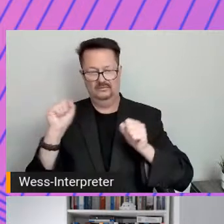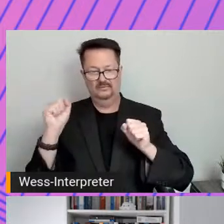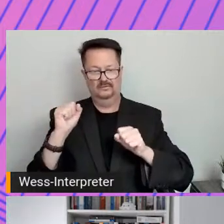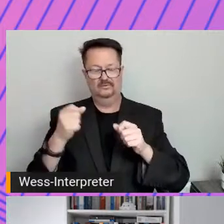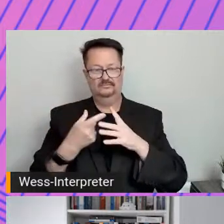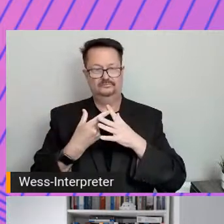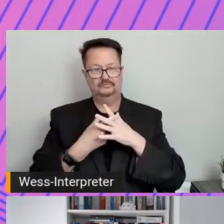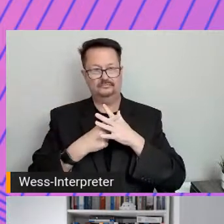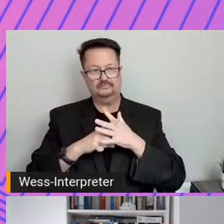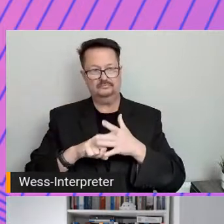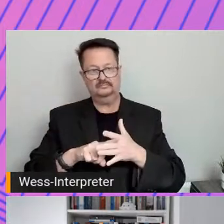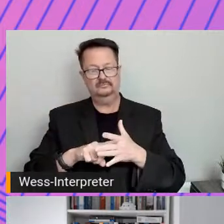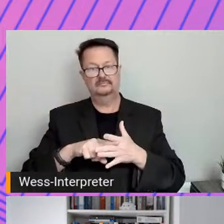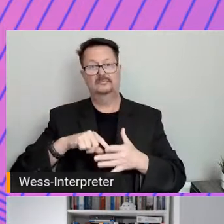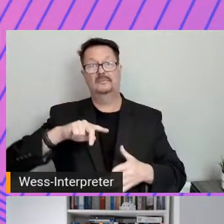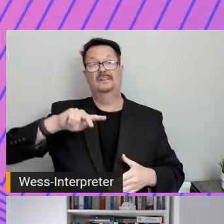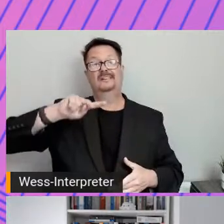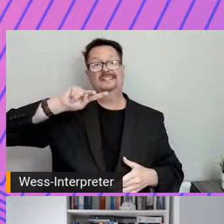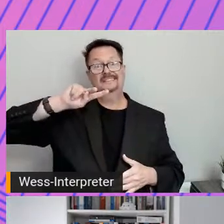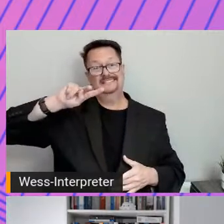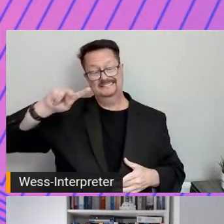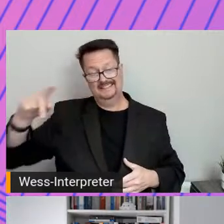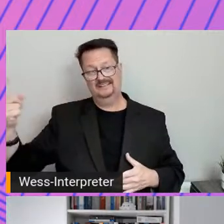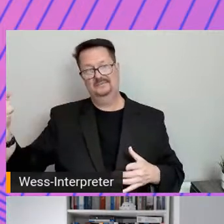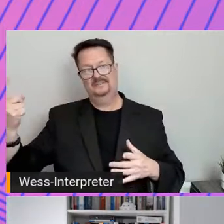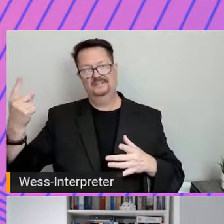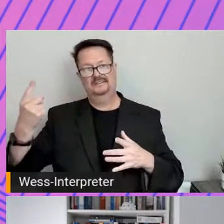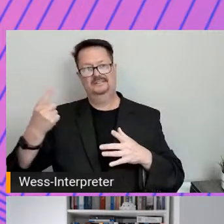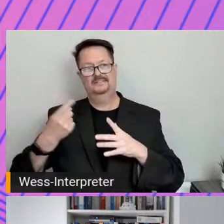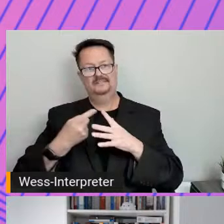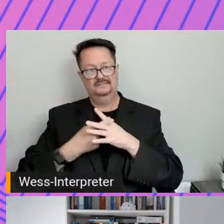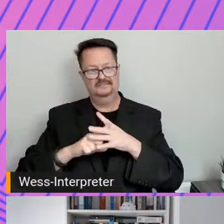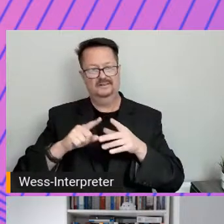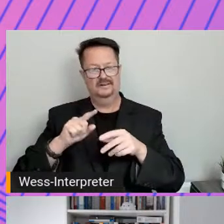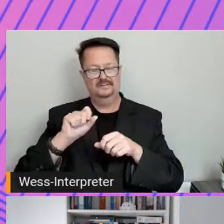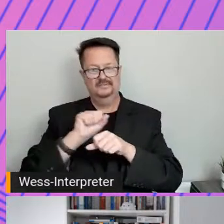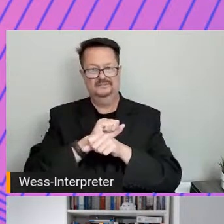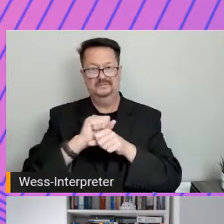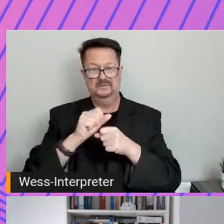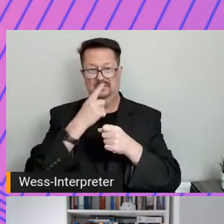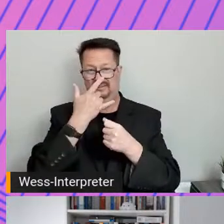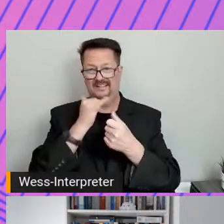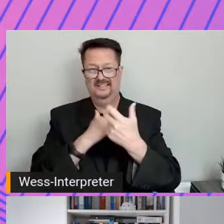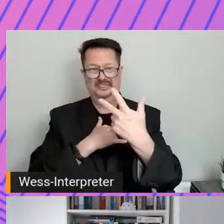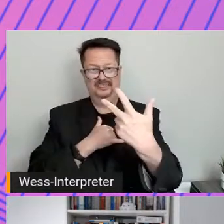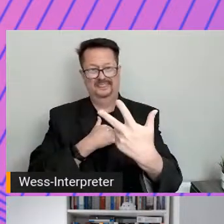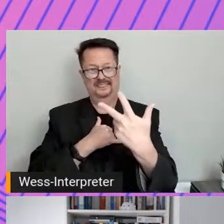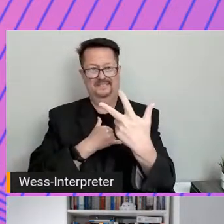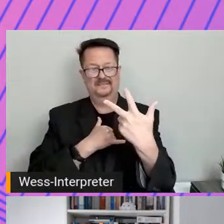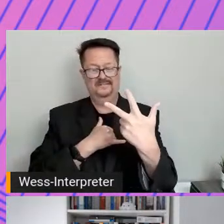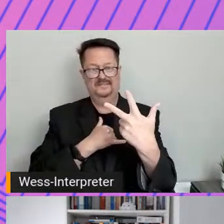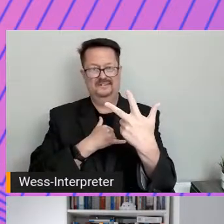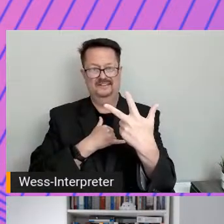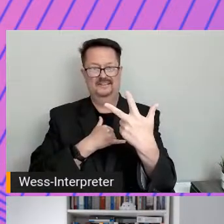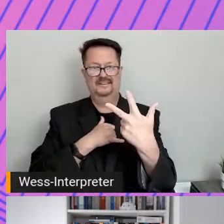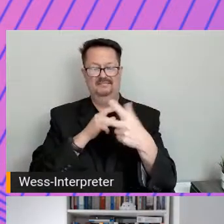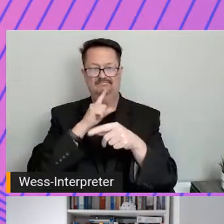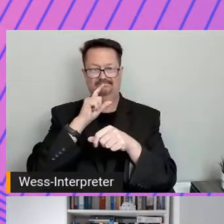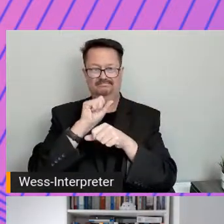second function starts working on that second concurrent request. And so likewise with three concurrent requests. Three concurrent requests equals three Lambda